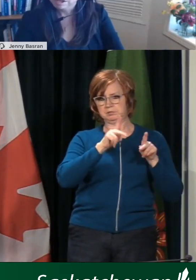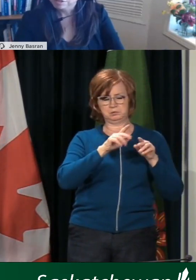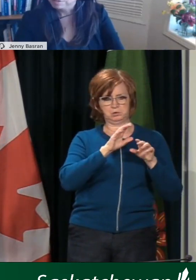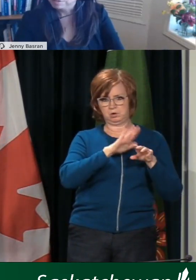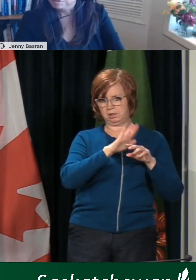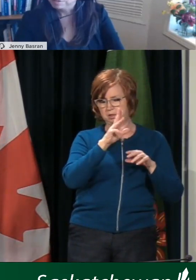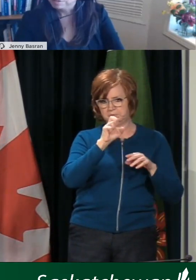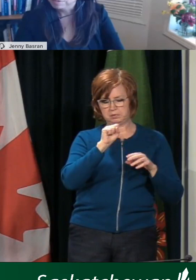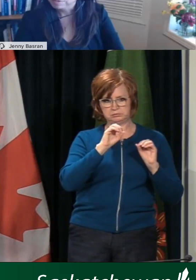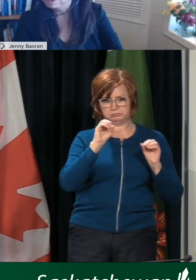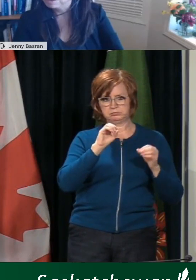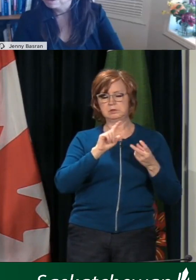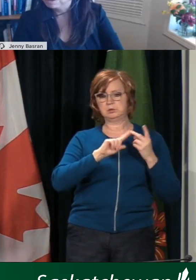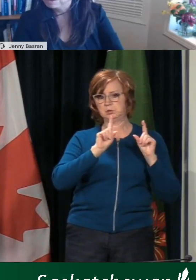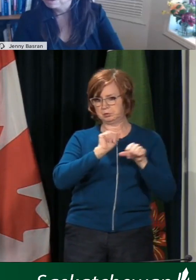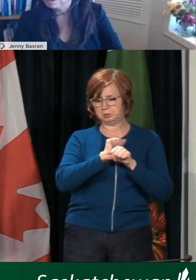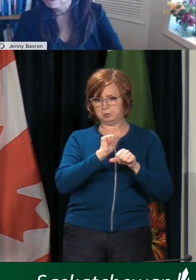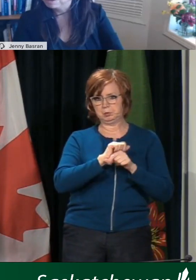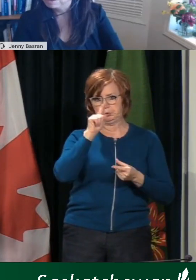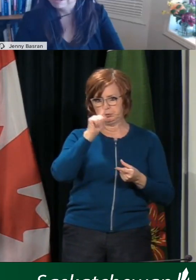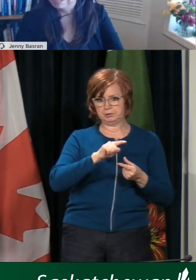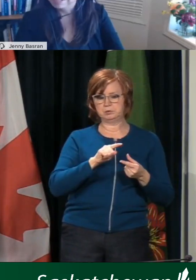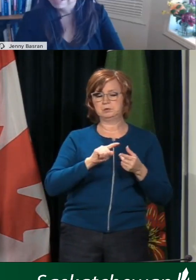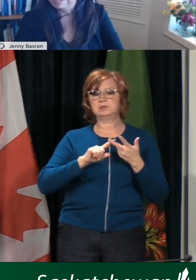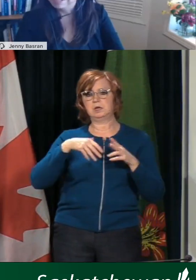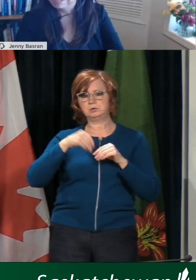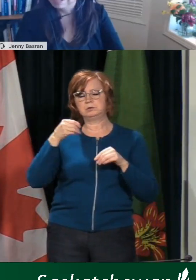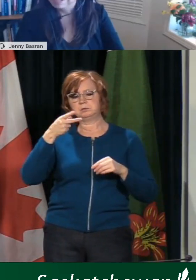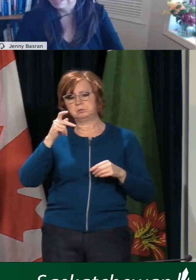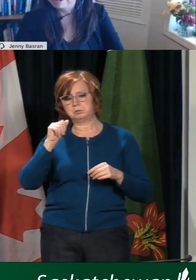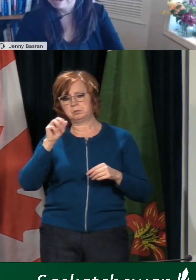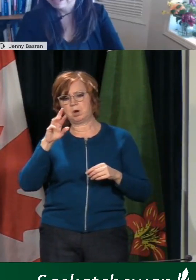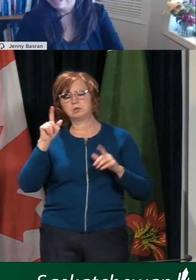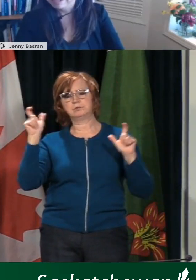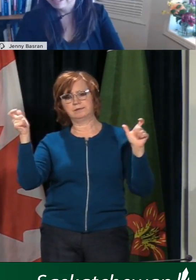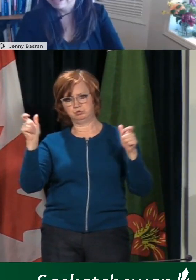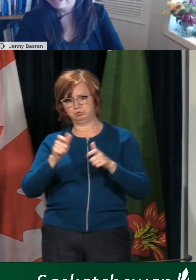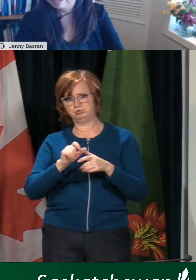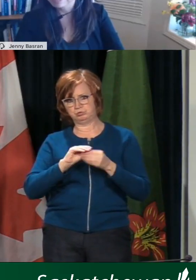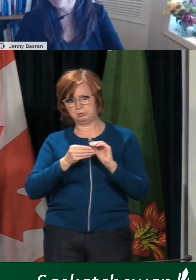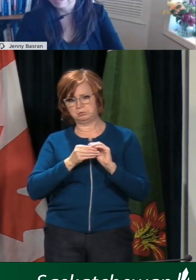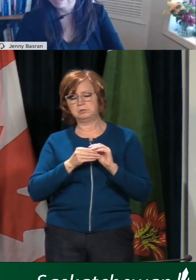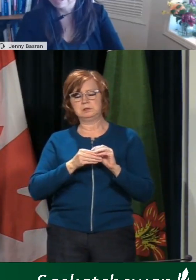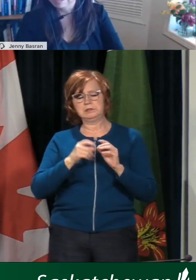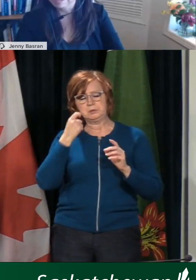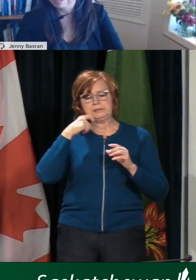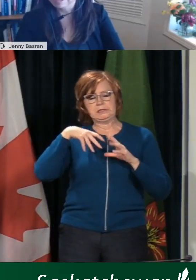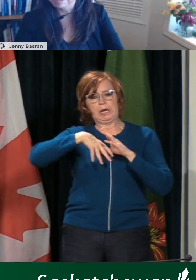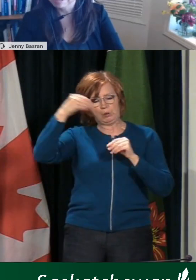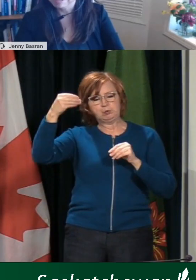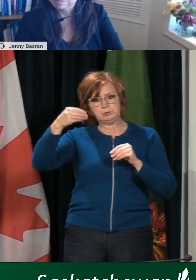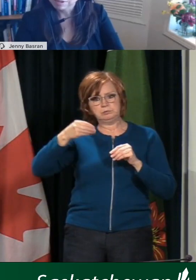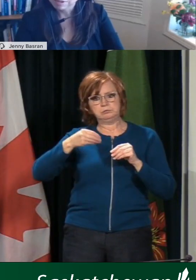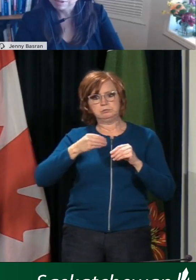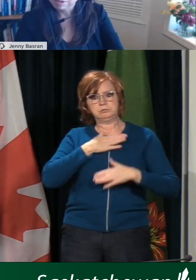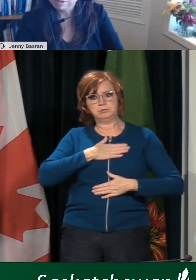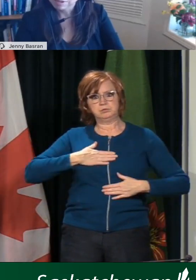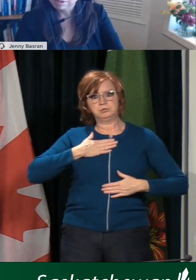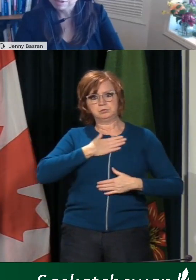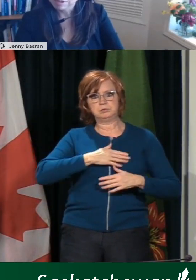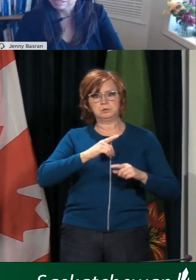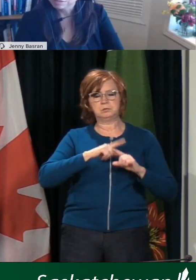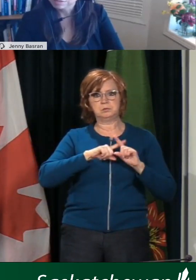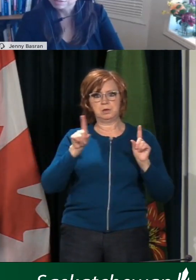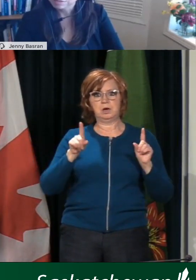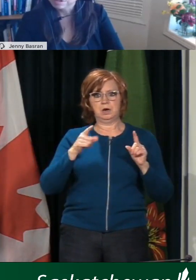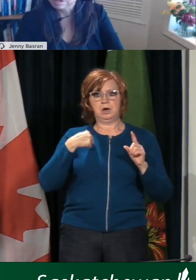we do enjoy our parks and have been getting out into the nice weather recently as well. So we can see that we have had a decrease as well as